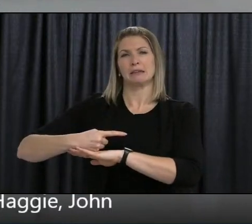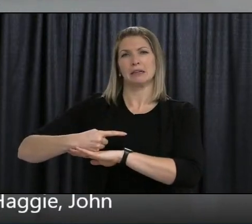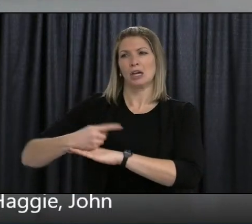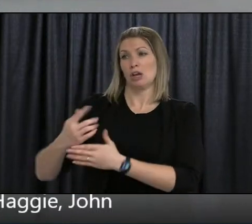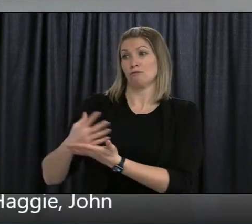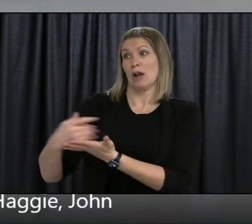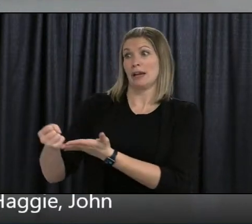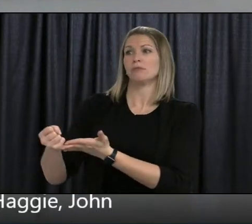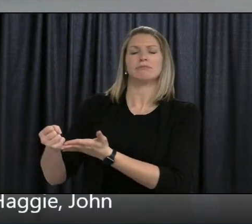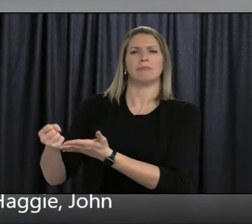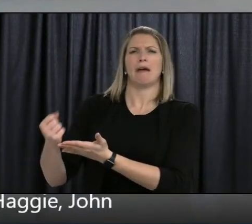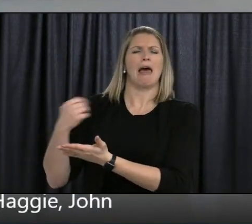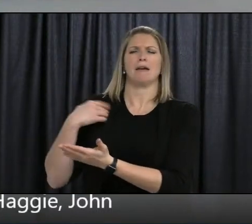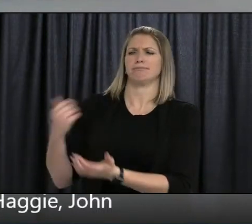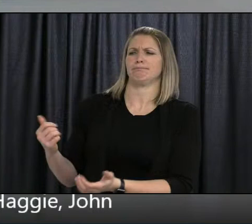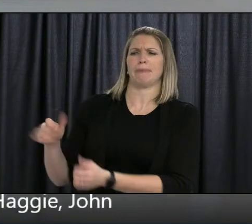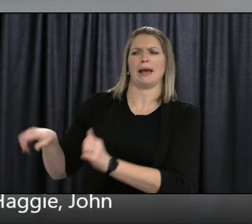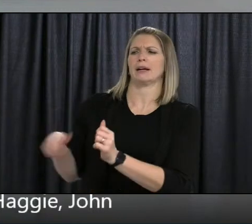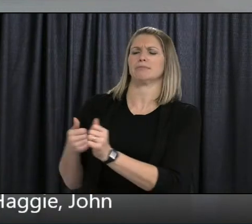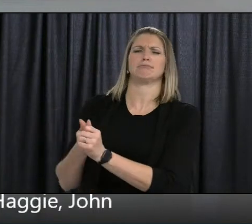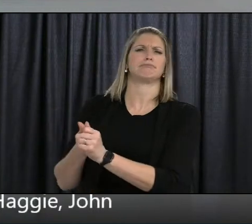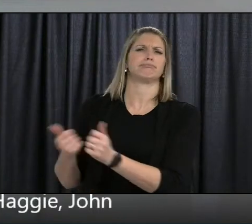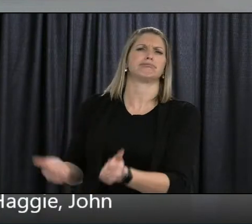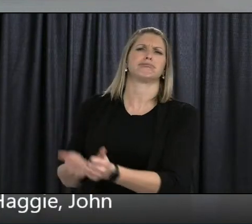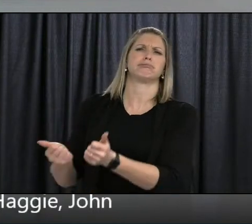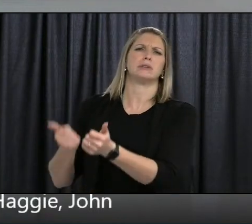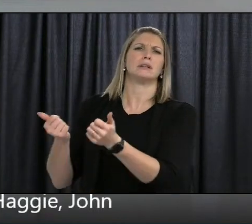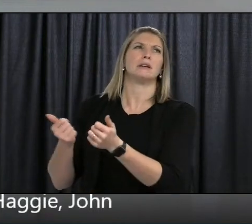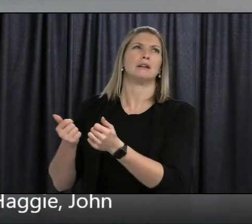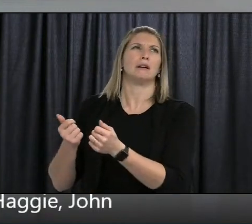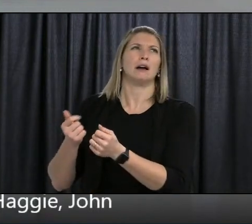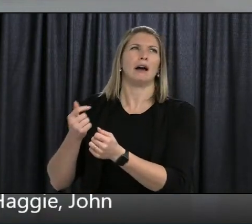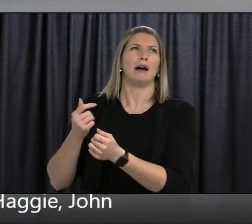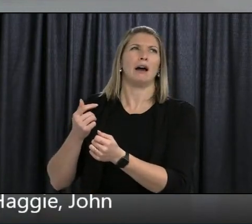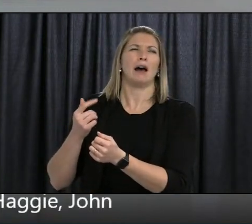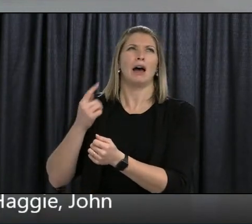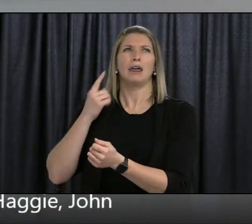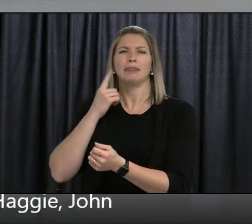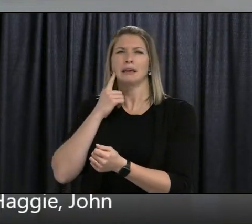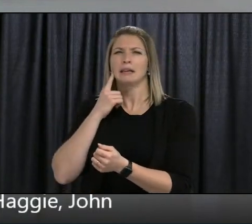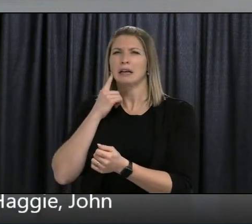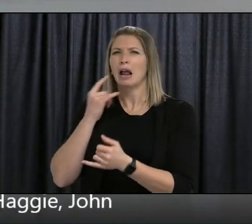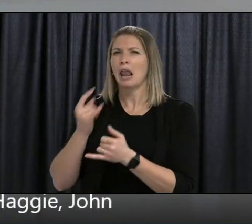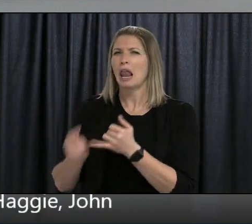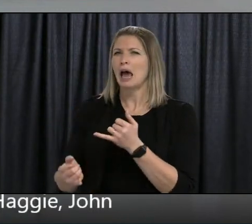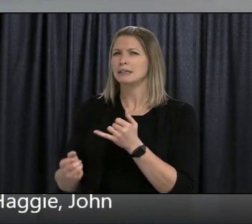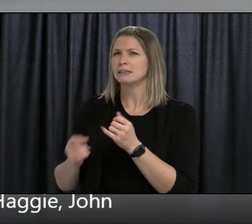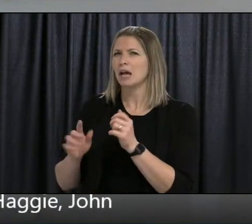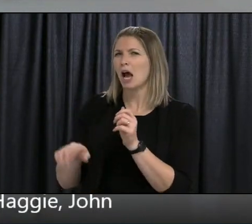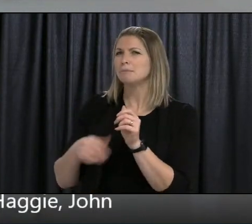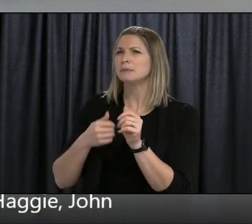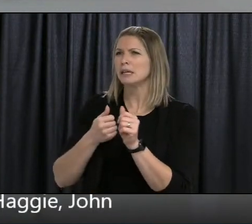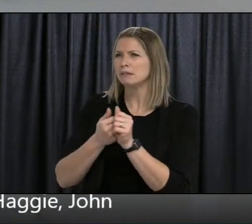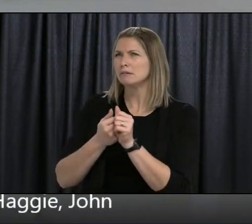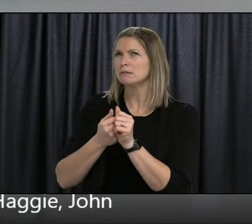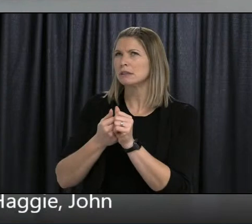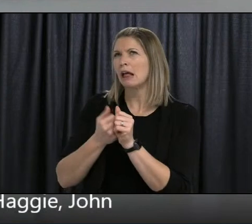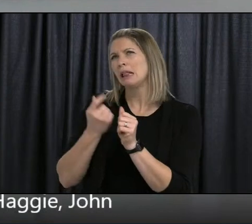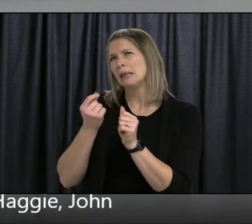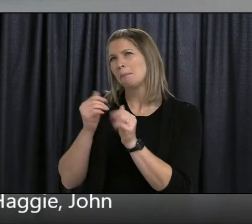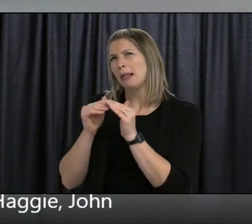we're certainly over 50% there. The last figures I saw, which are a little bit older, would suggest we may be 2/3 of the way there.